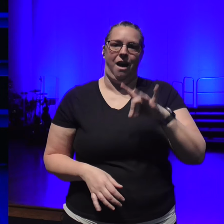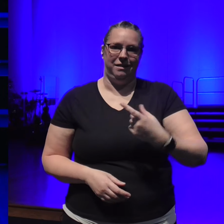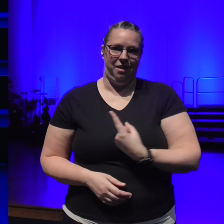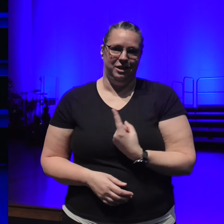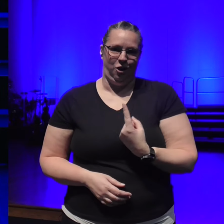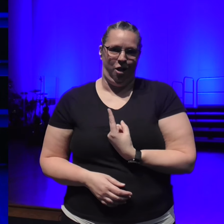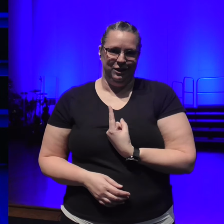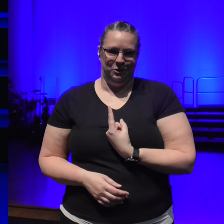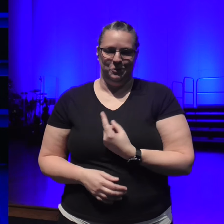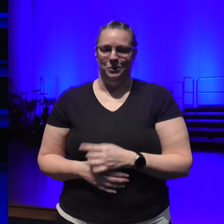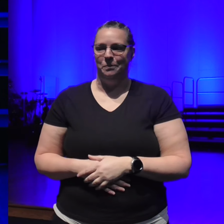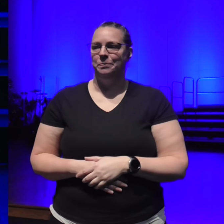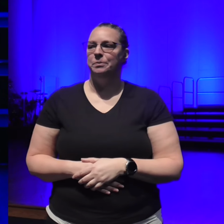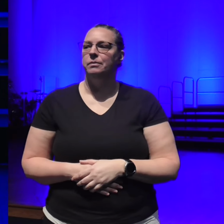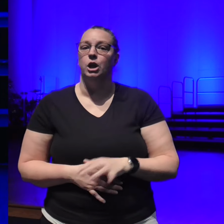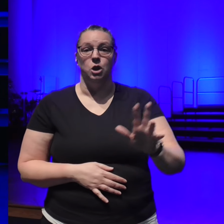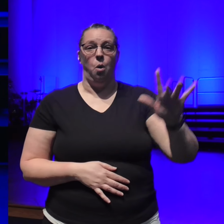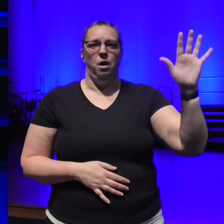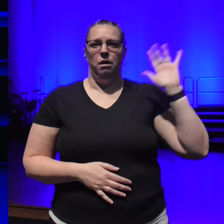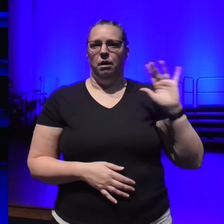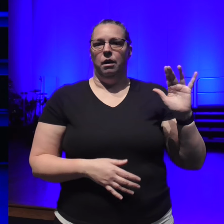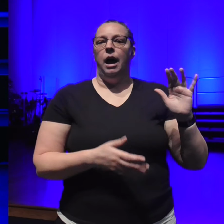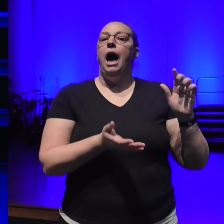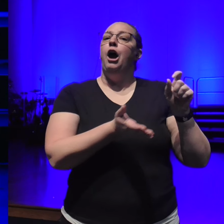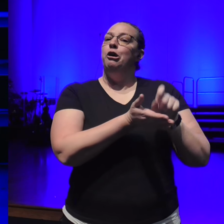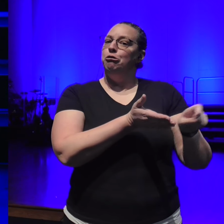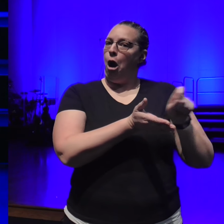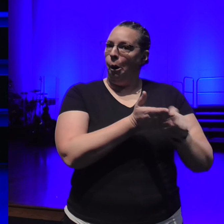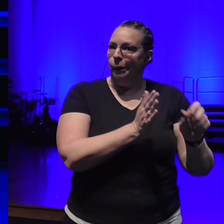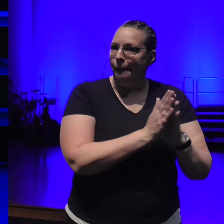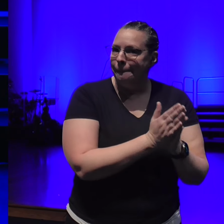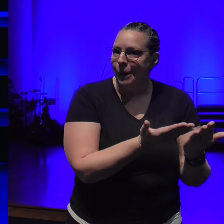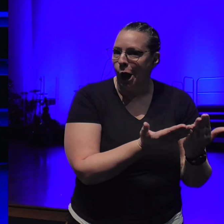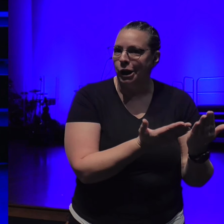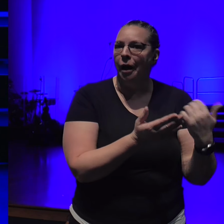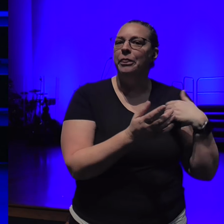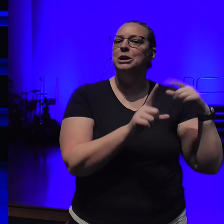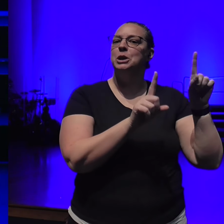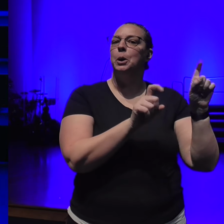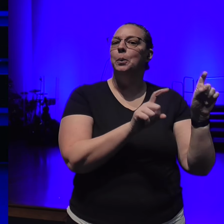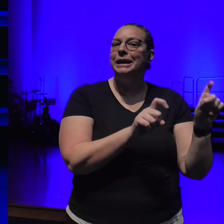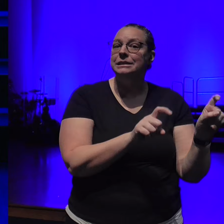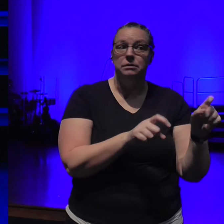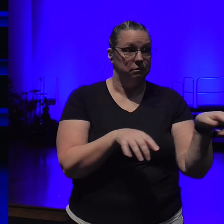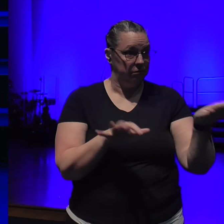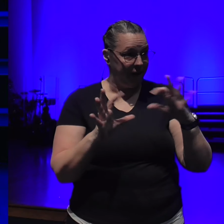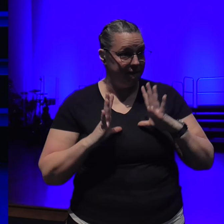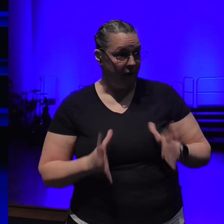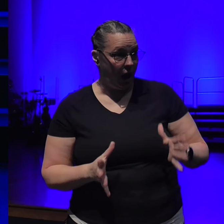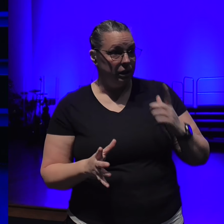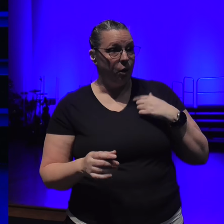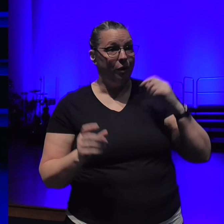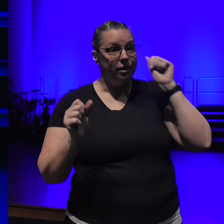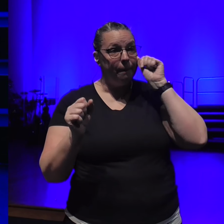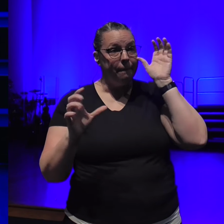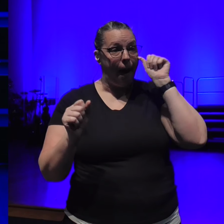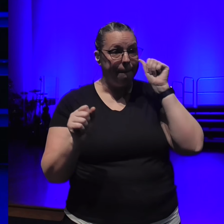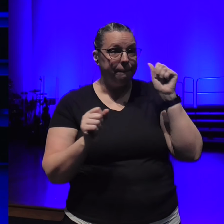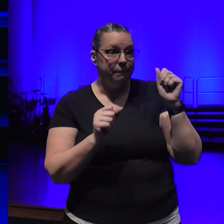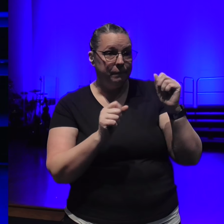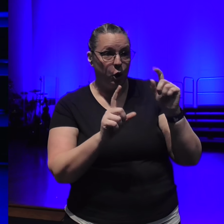So a while ago, it's in a book that I wrote this year called Sacred Time. There's a little quiz in there. Are you okay with a pop quiz here at the end of the